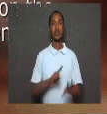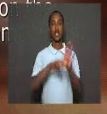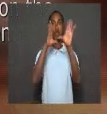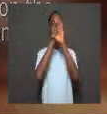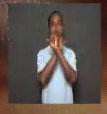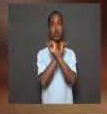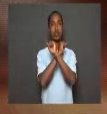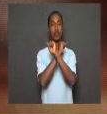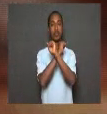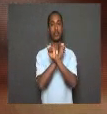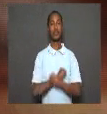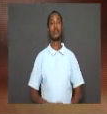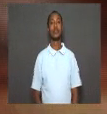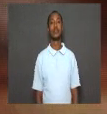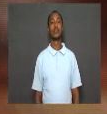Time's up!